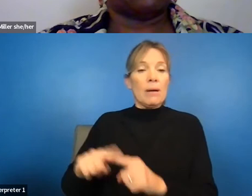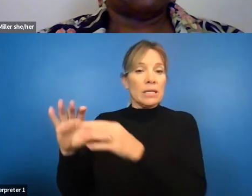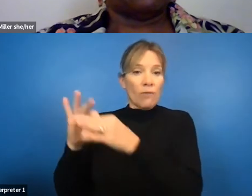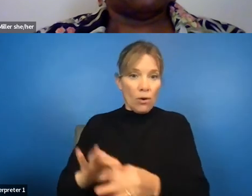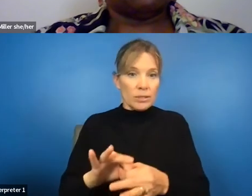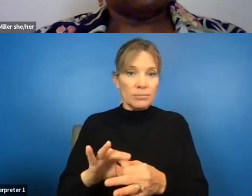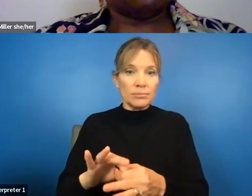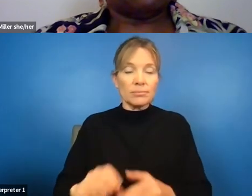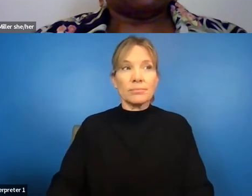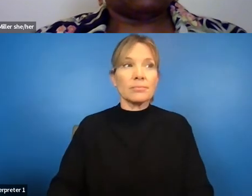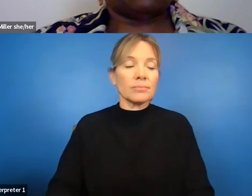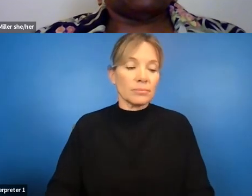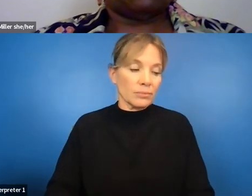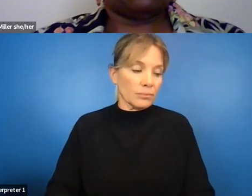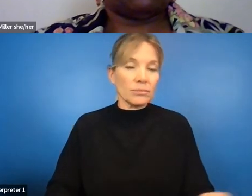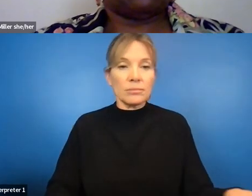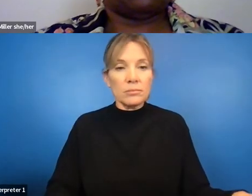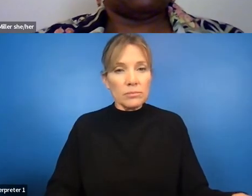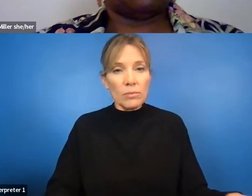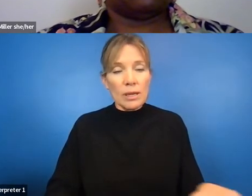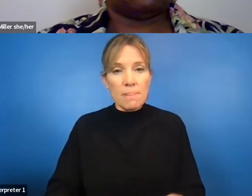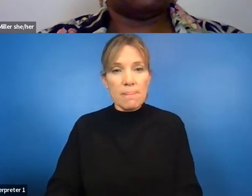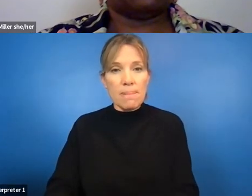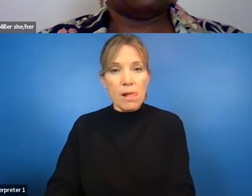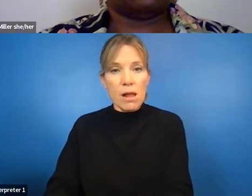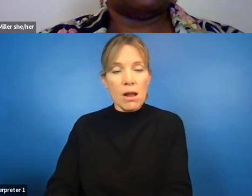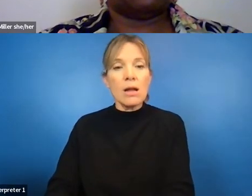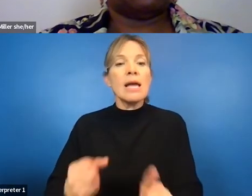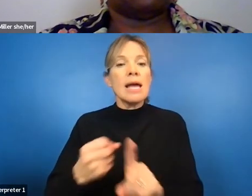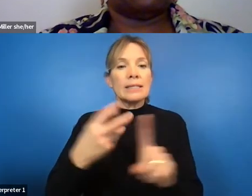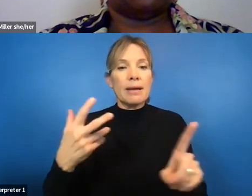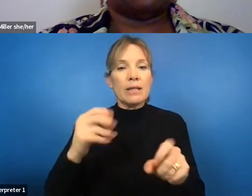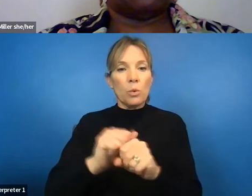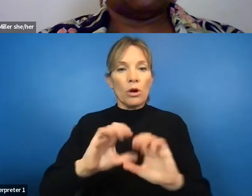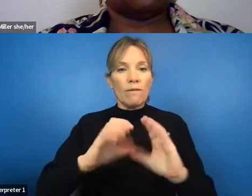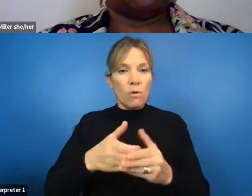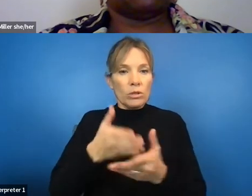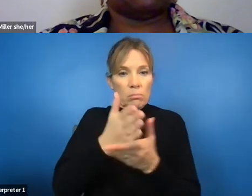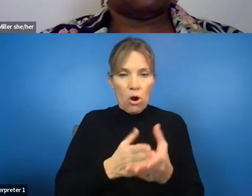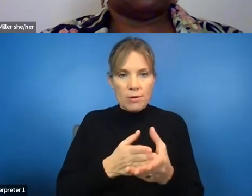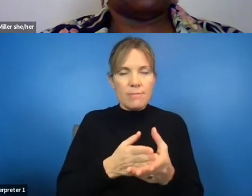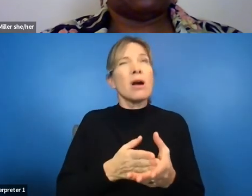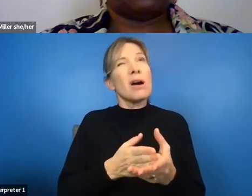of having to expand in the workforce side of things,